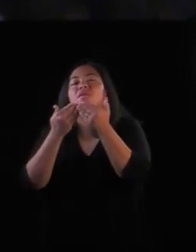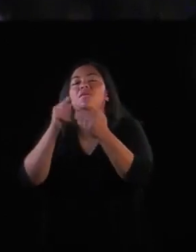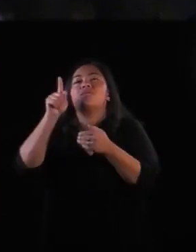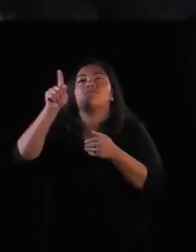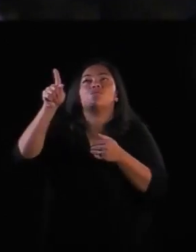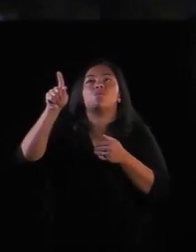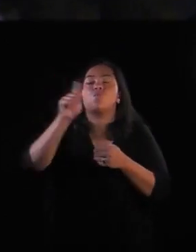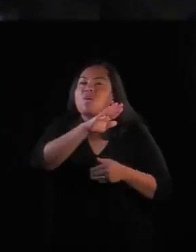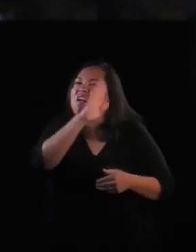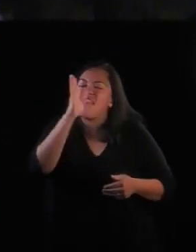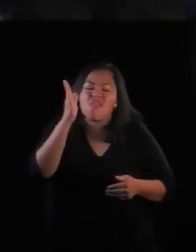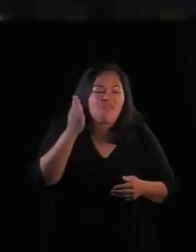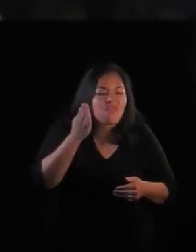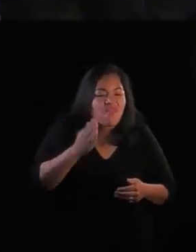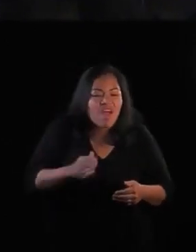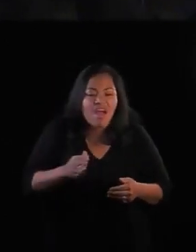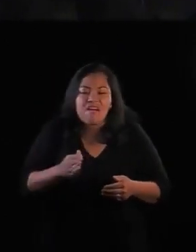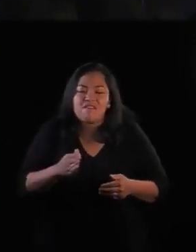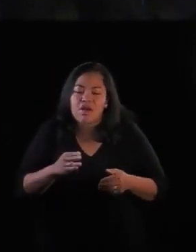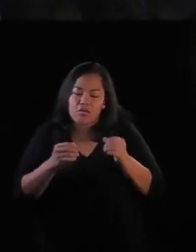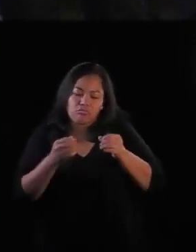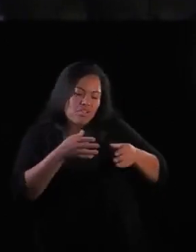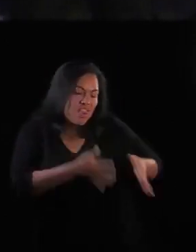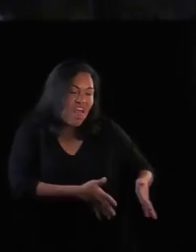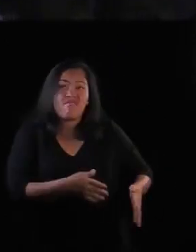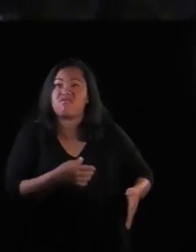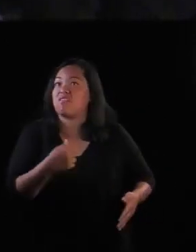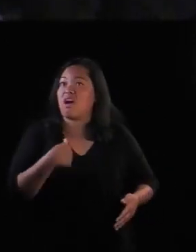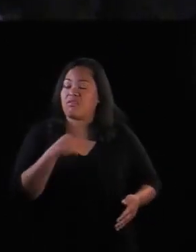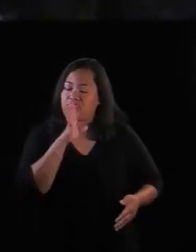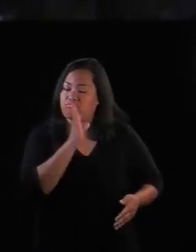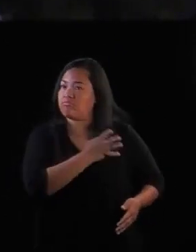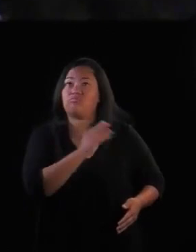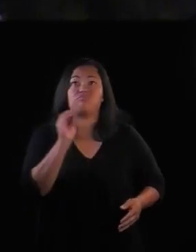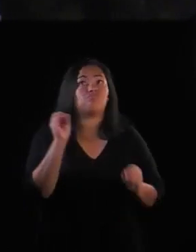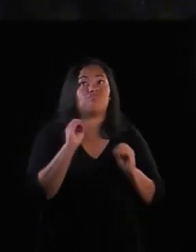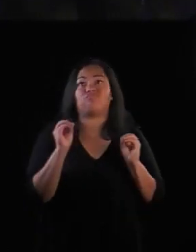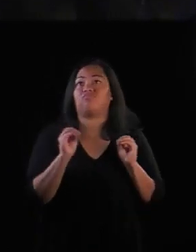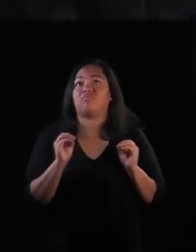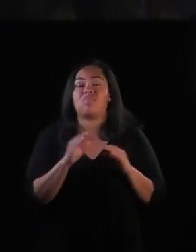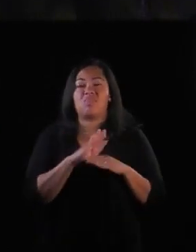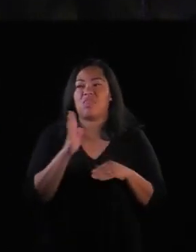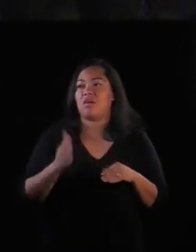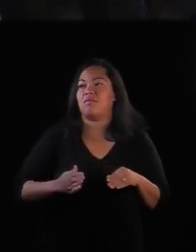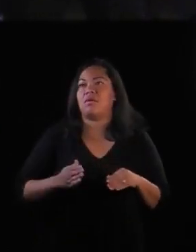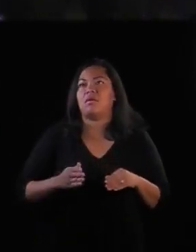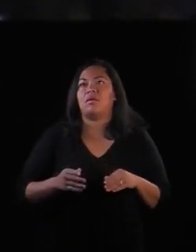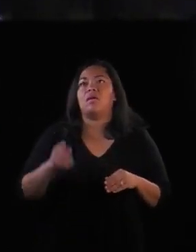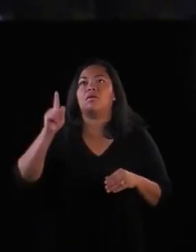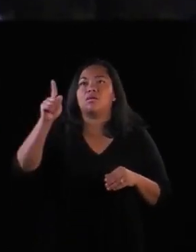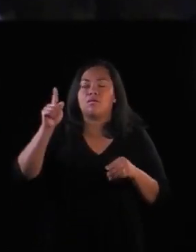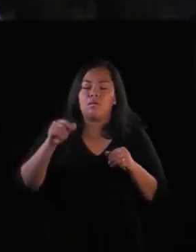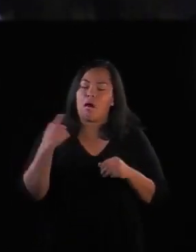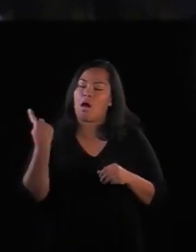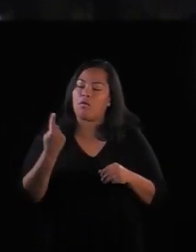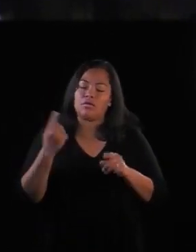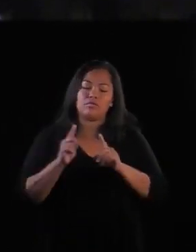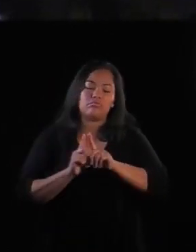You have never let us down. There's never been a moment that you have let us